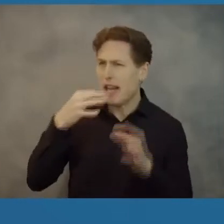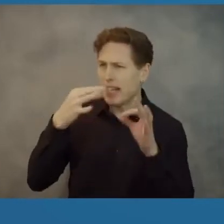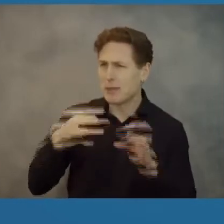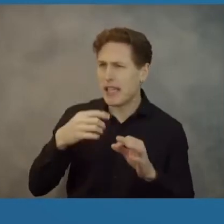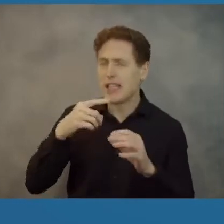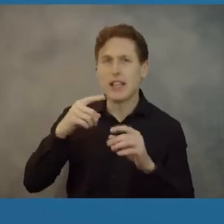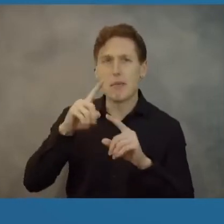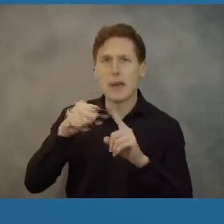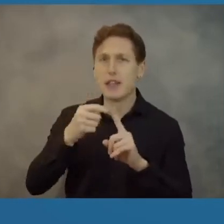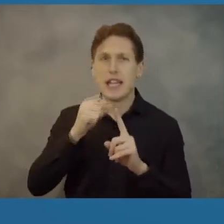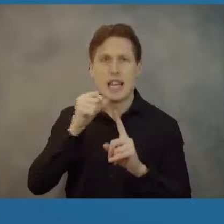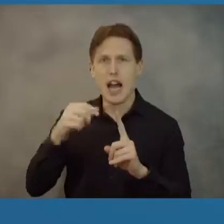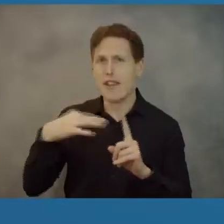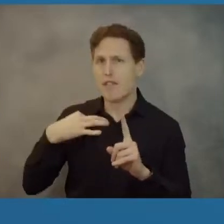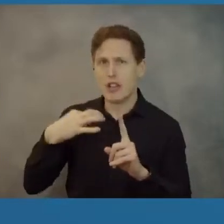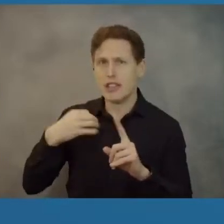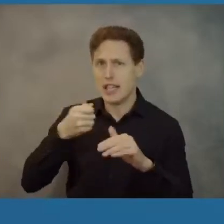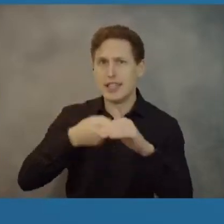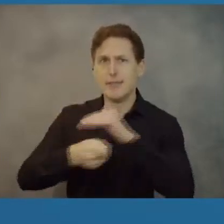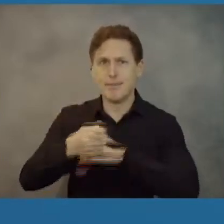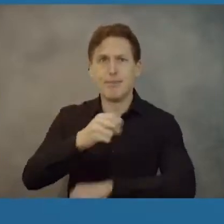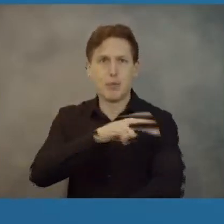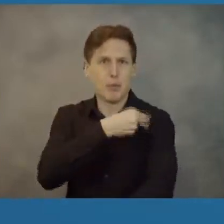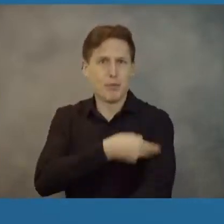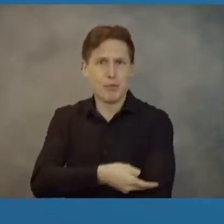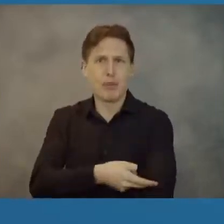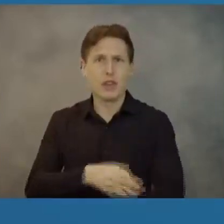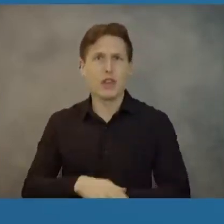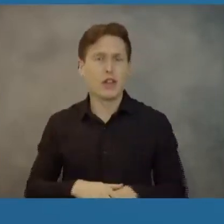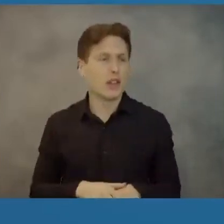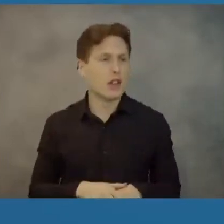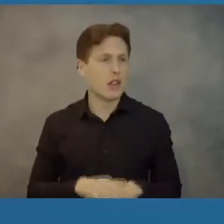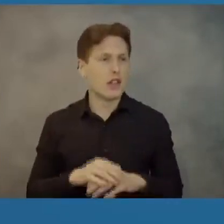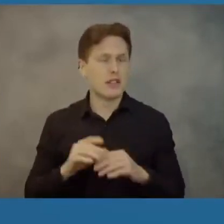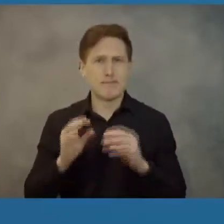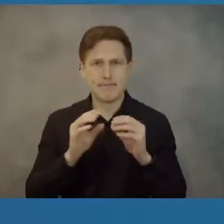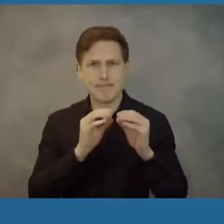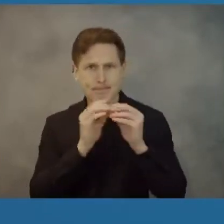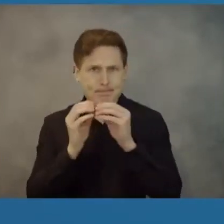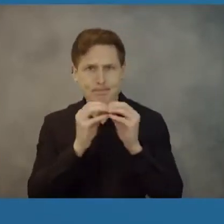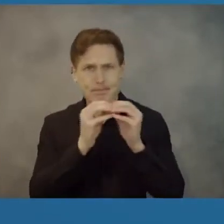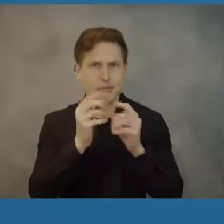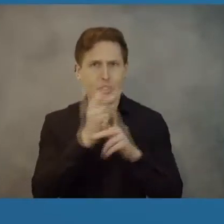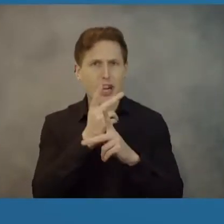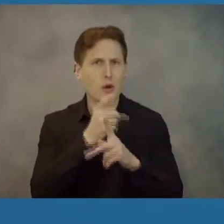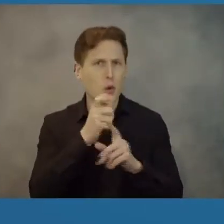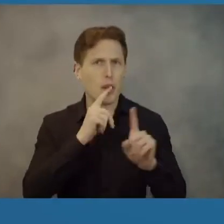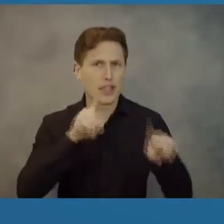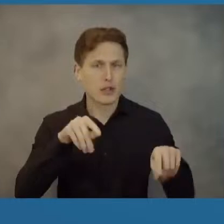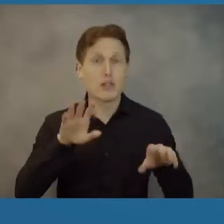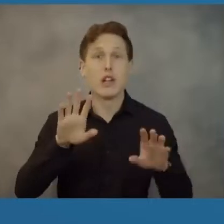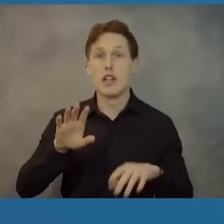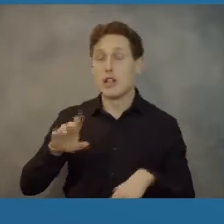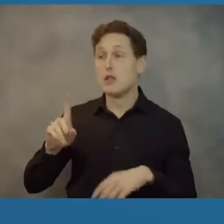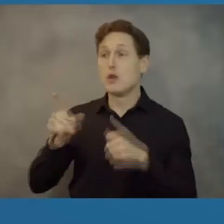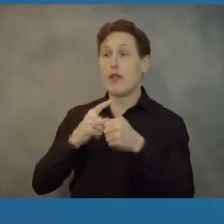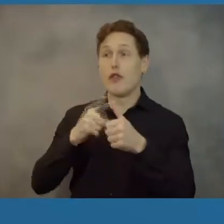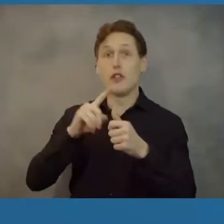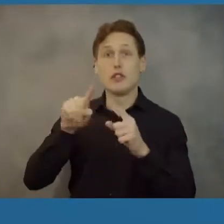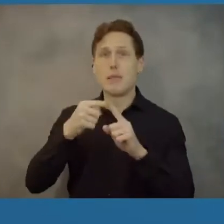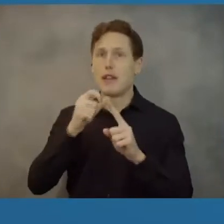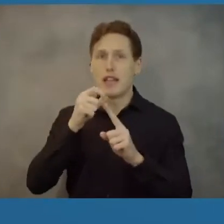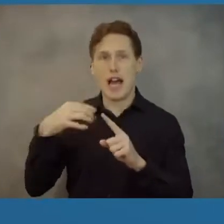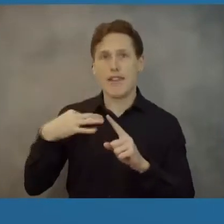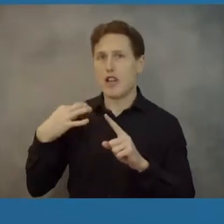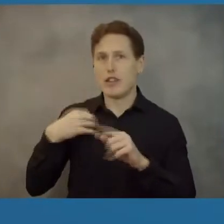All right, And Jackie should I weigh did. in as needed. yeah. So the first on the involuntary commitment piece, a